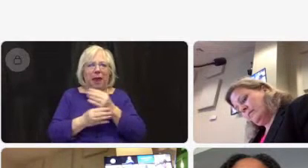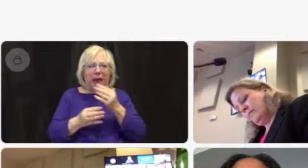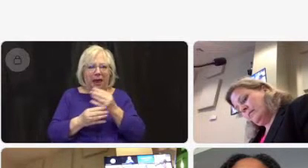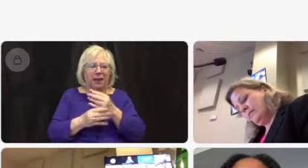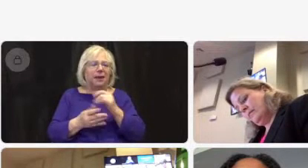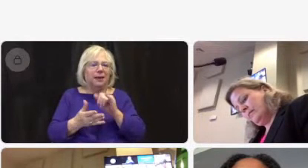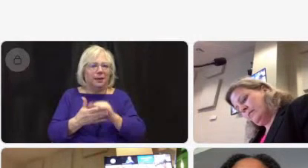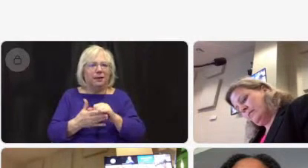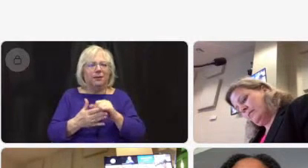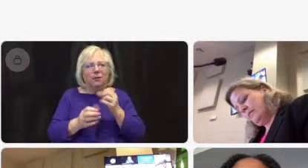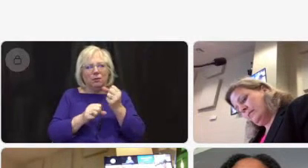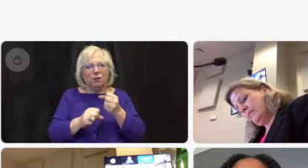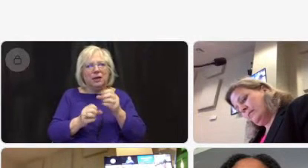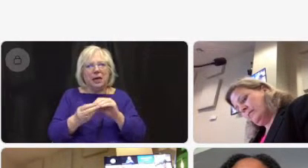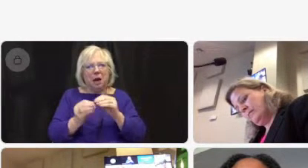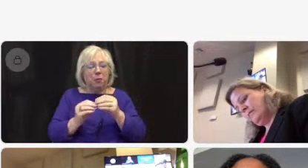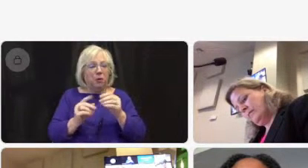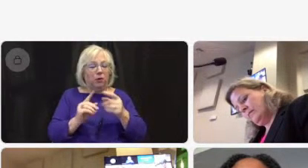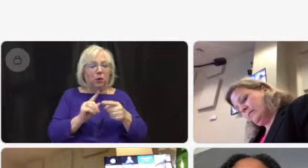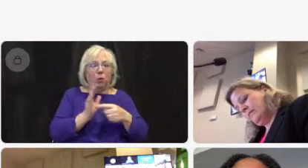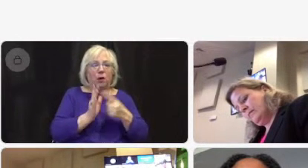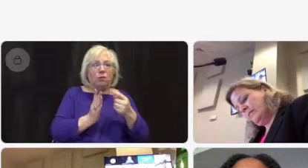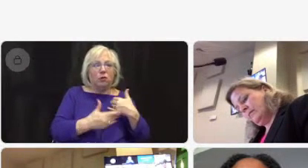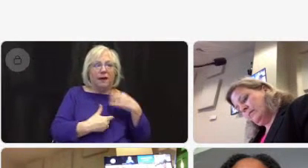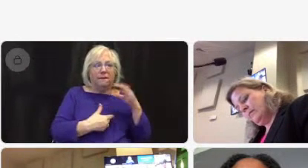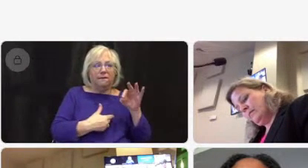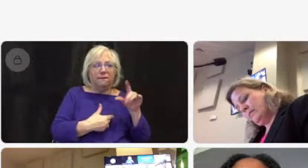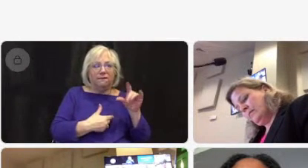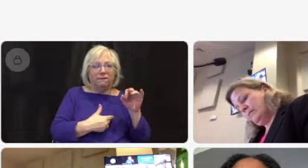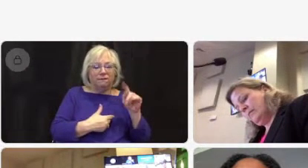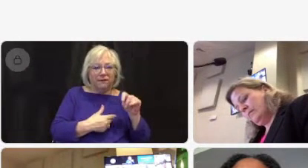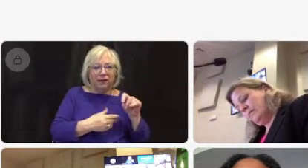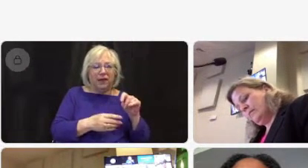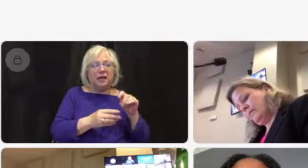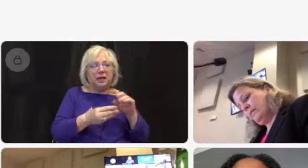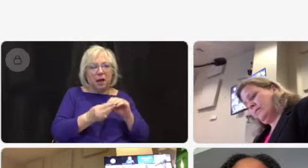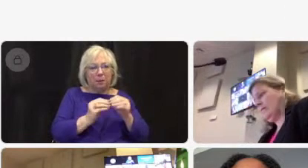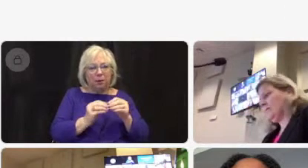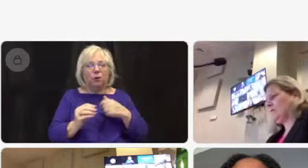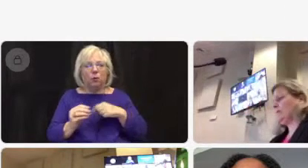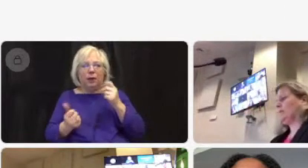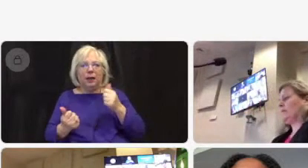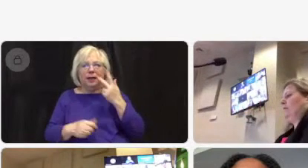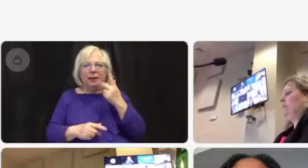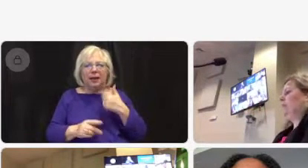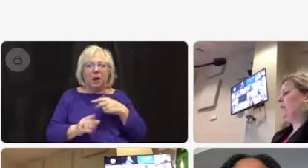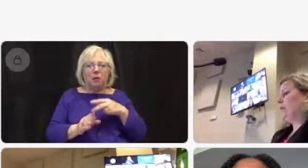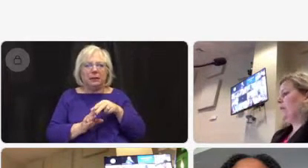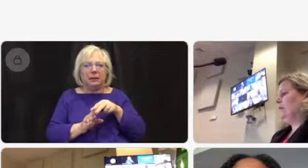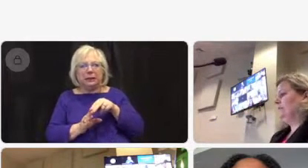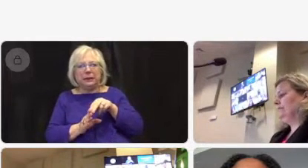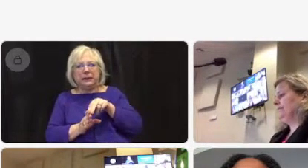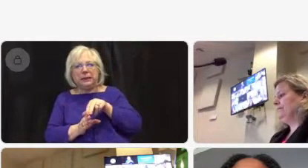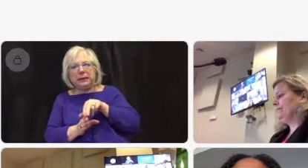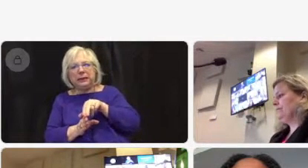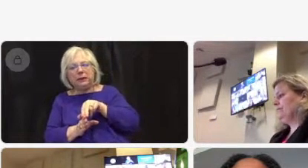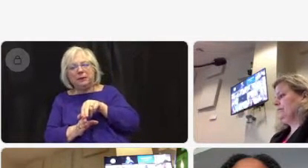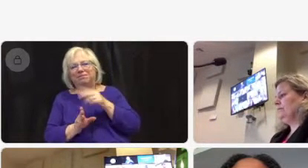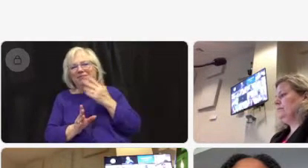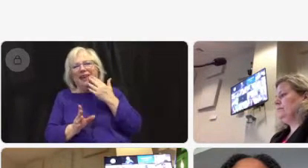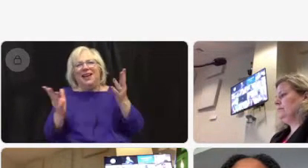once you get the fleet numbers and stuff, we can see. I would lean towards, you know, I don't